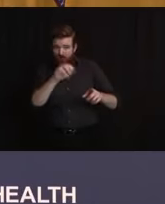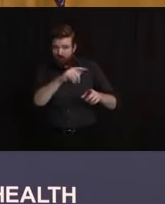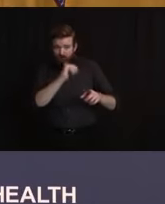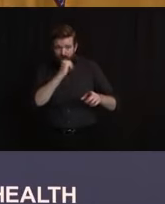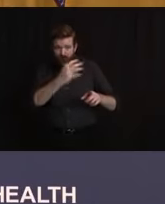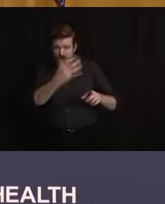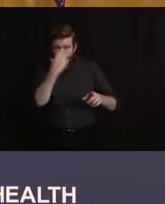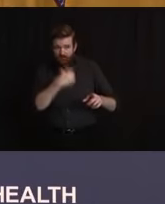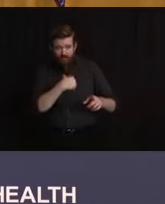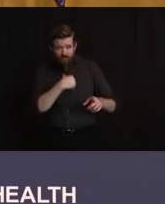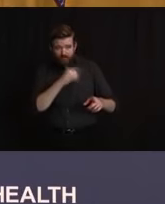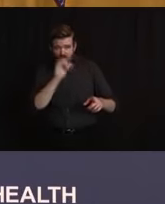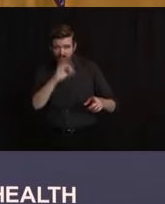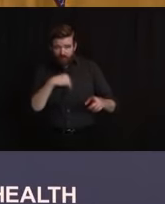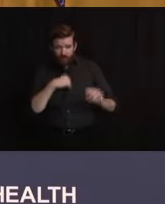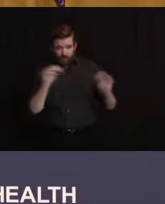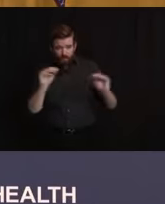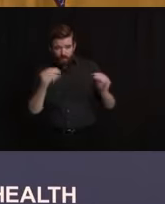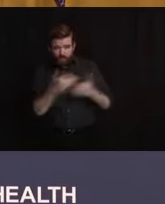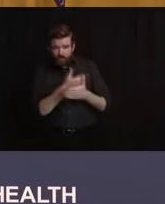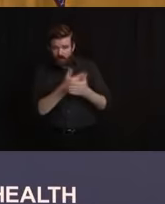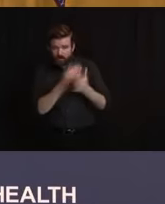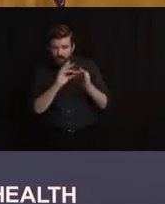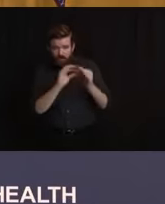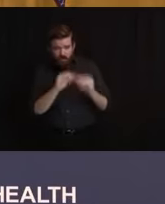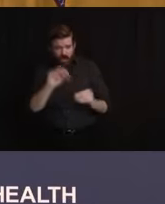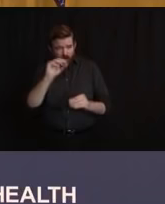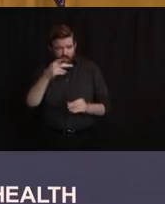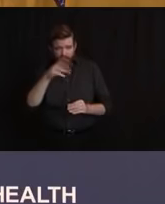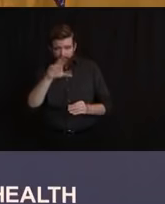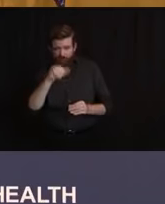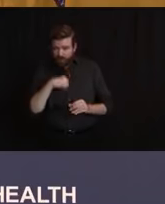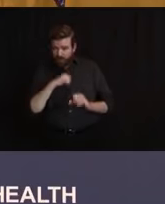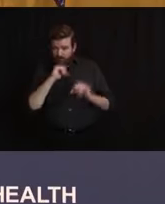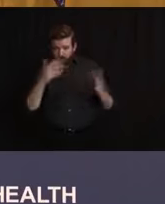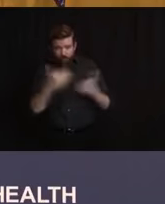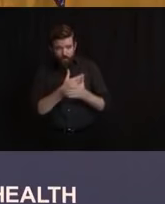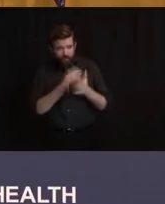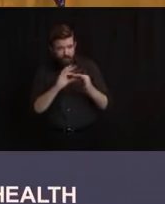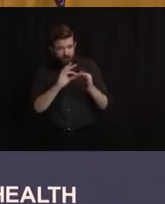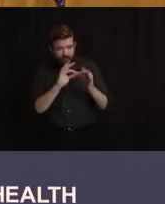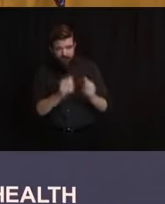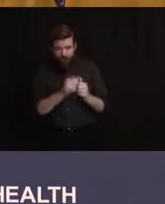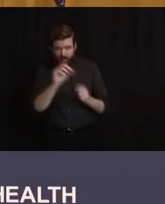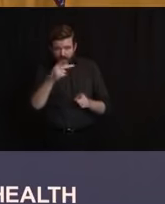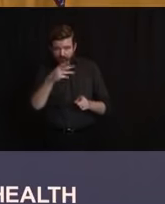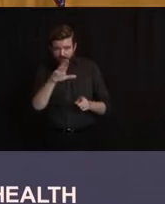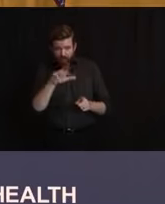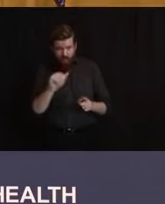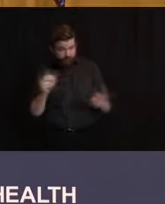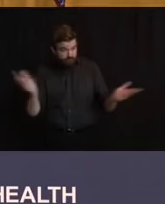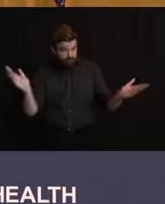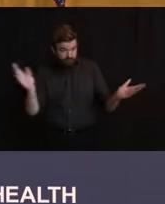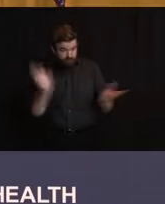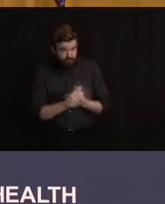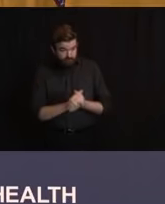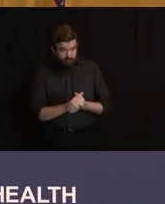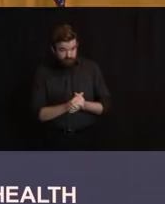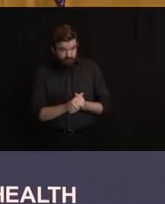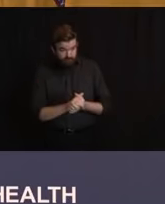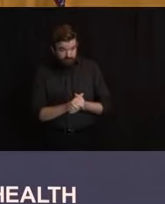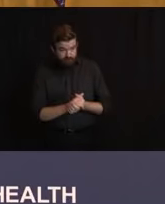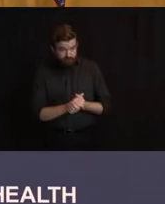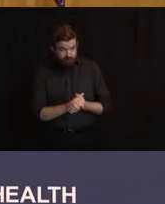We look at these on a case-by-case basis, and I don't do it personally, but I've got nothing new generally to say on it. But fire away. Thank